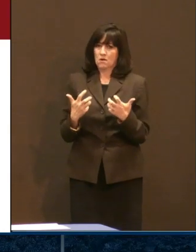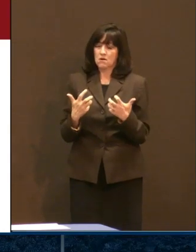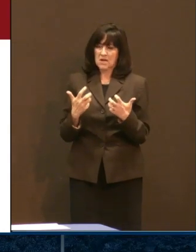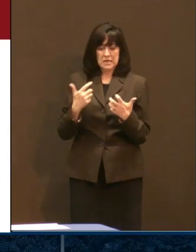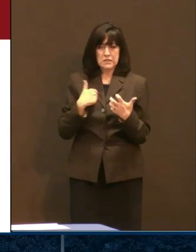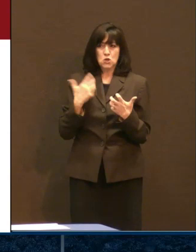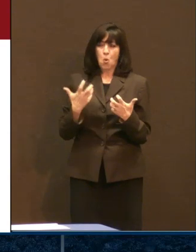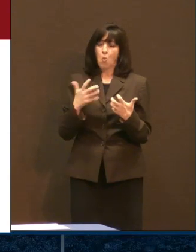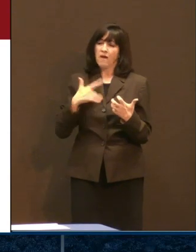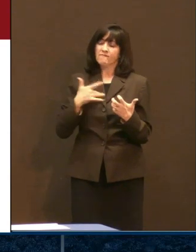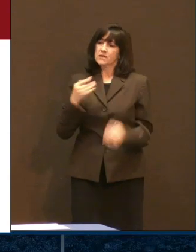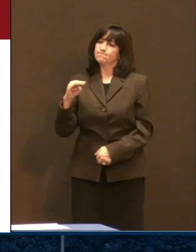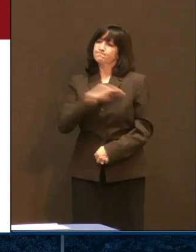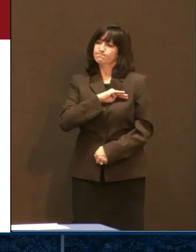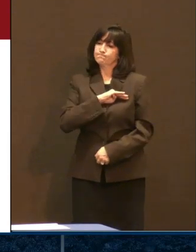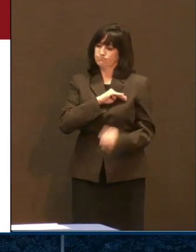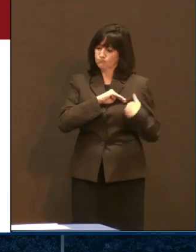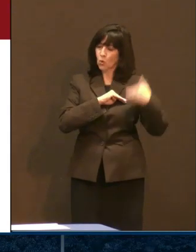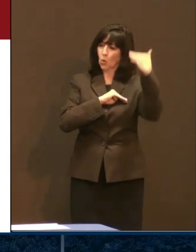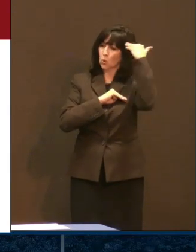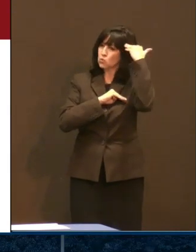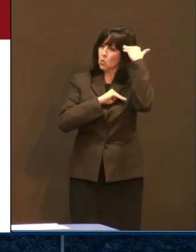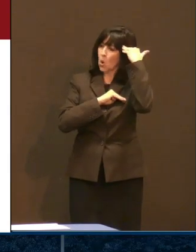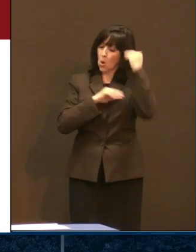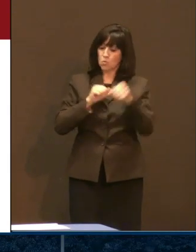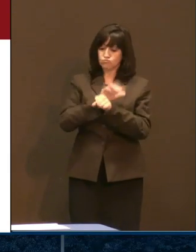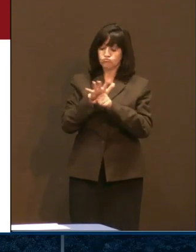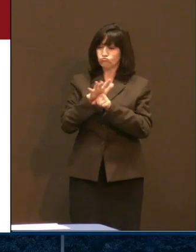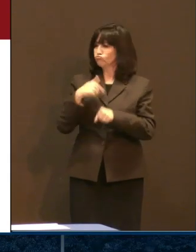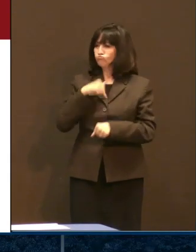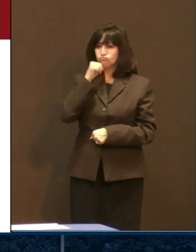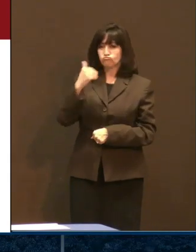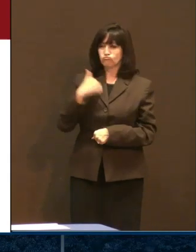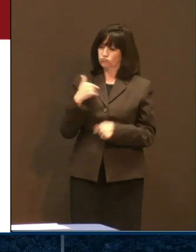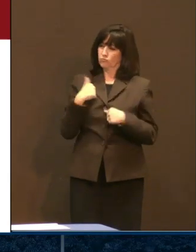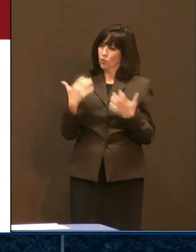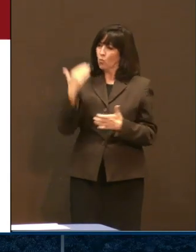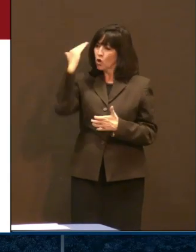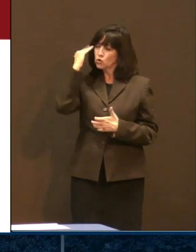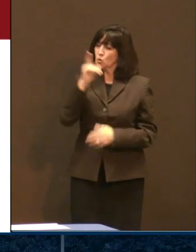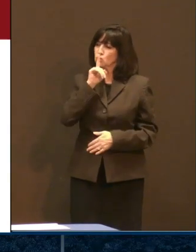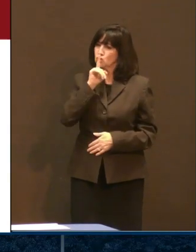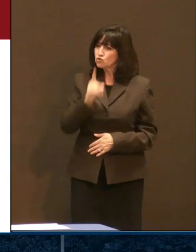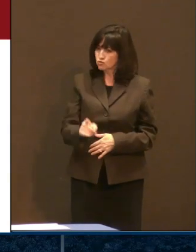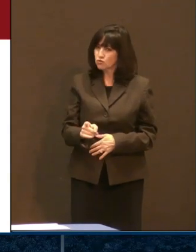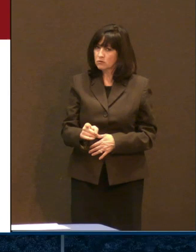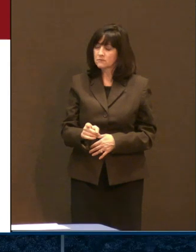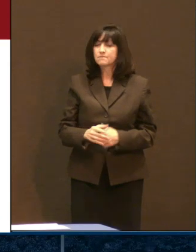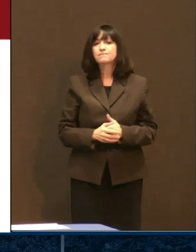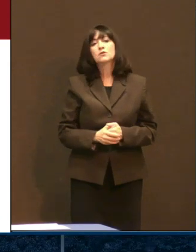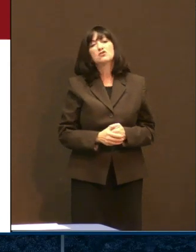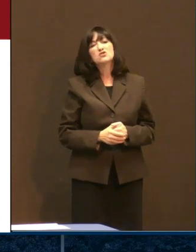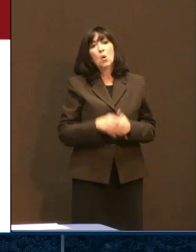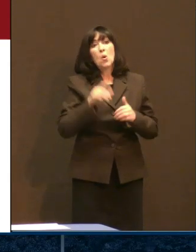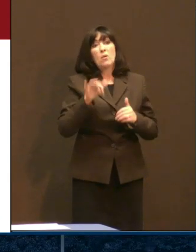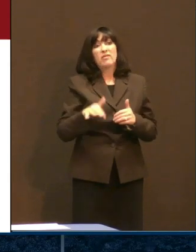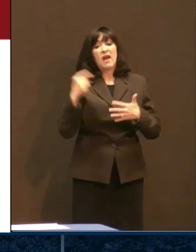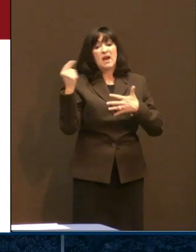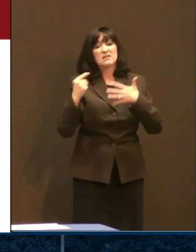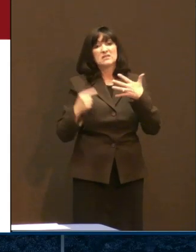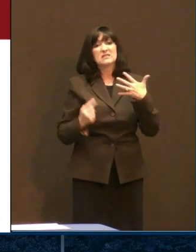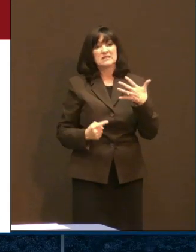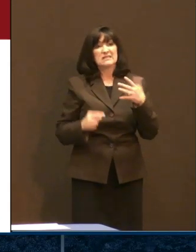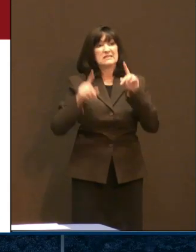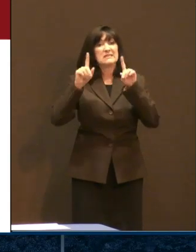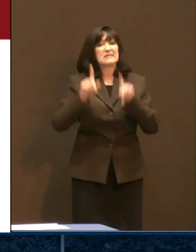upcoming months, and that's an important piece for us preparing to open. So again, I just really want to thank our